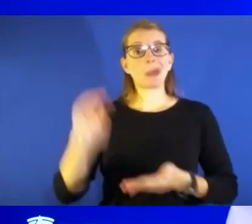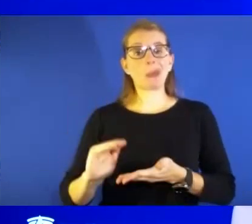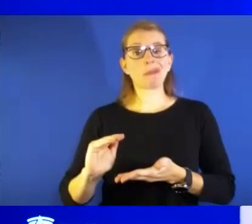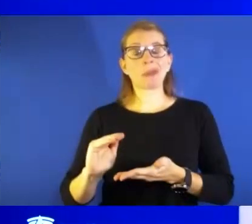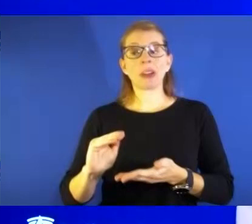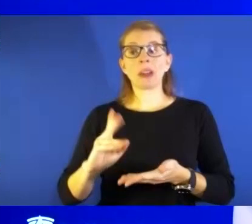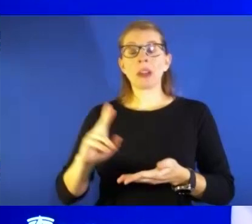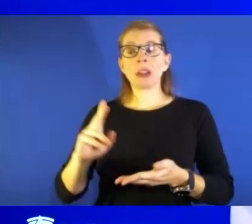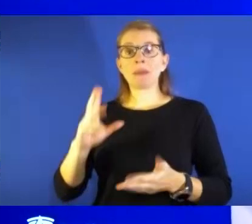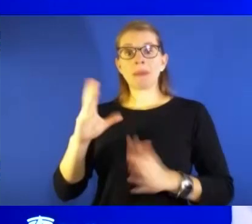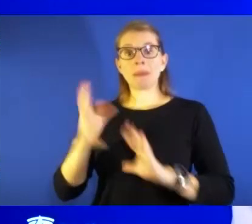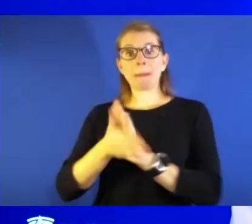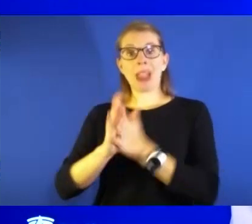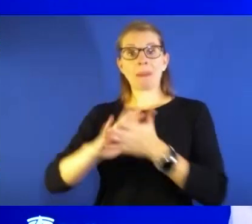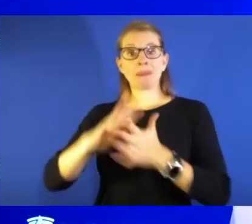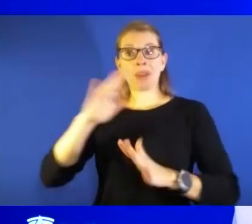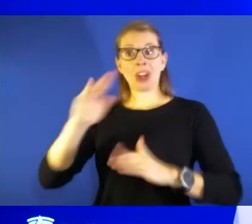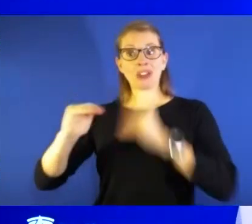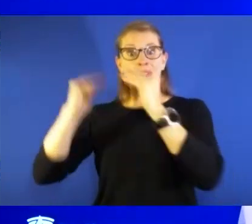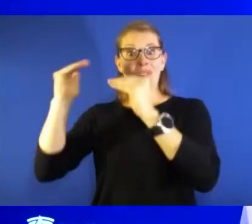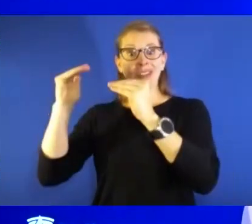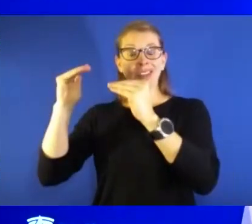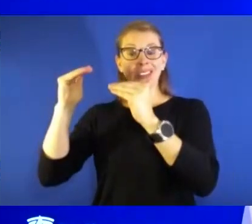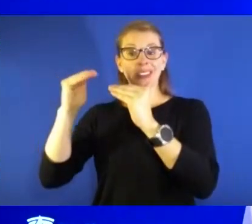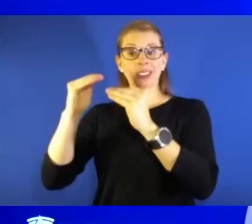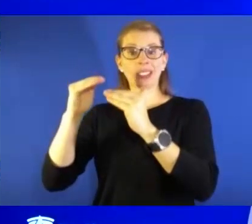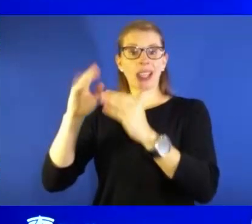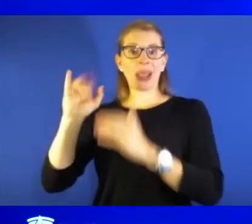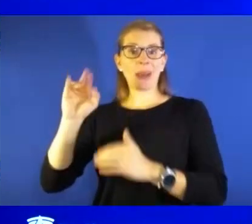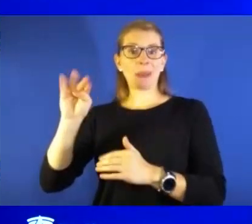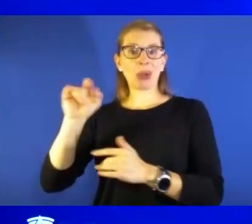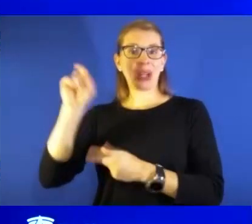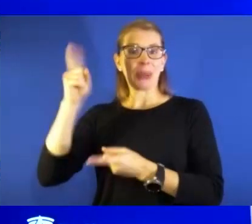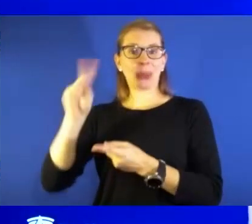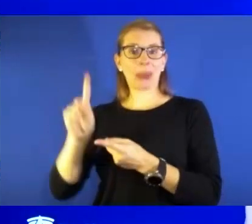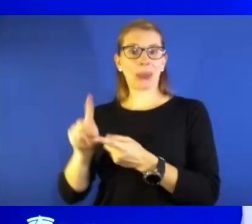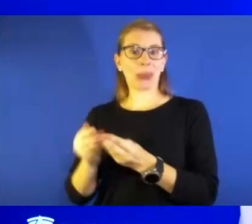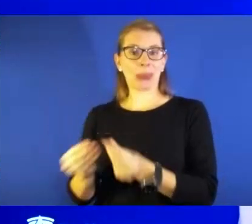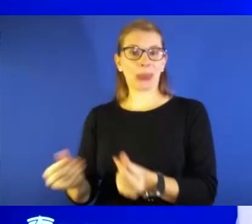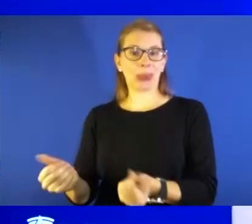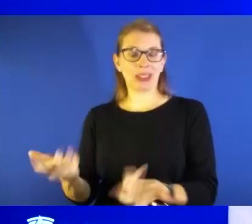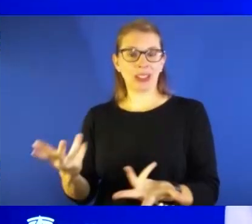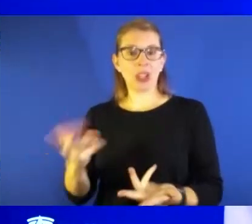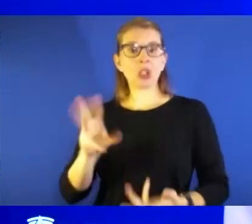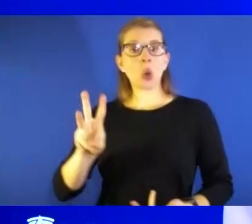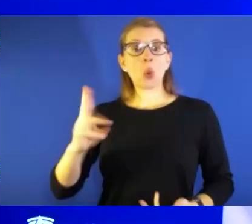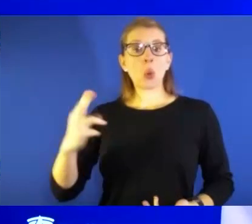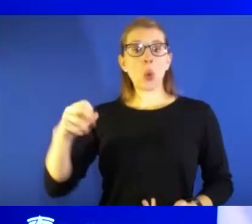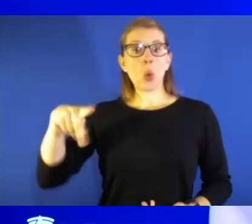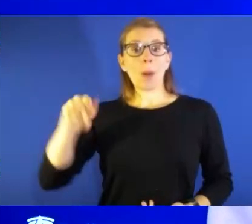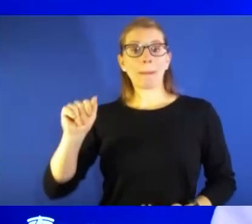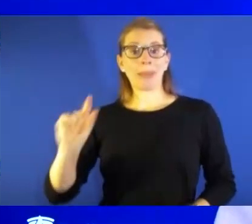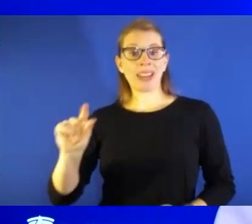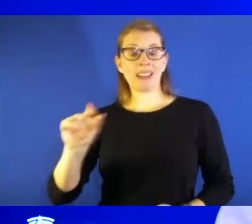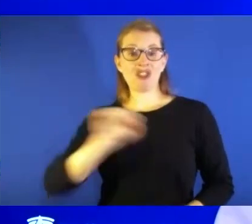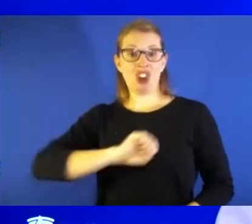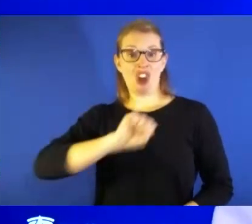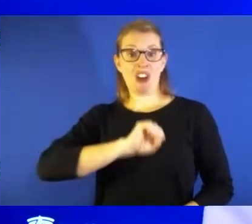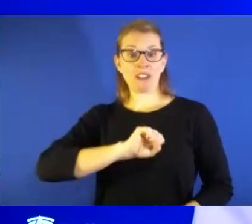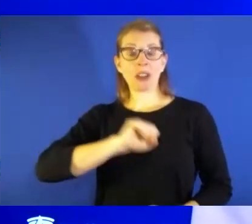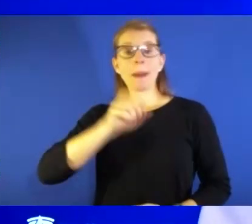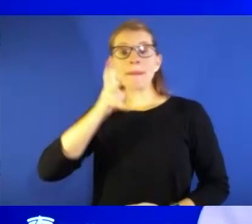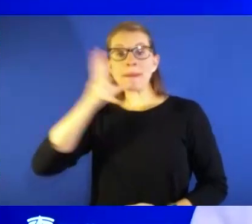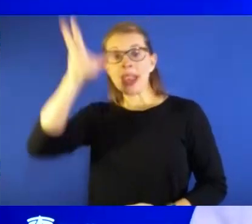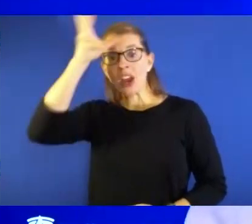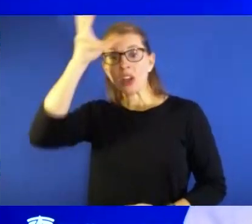immunity. And specifically to this question, the biggest problem right now with whooping cough is those parents and those grandparents that are not immune,